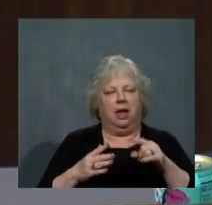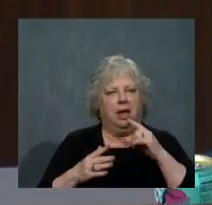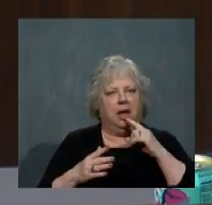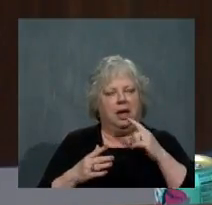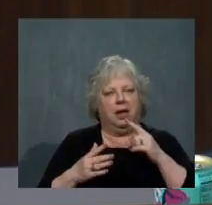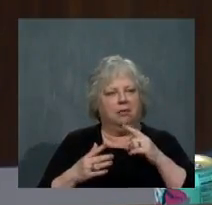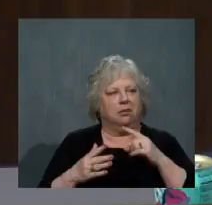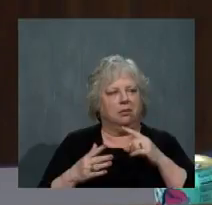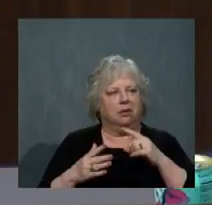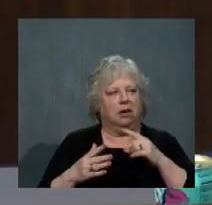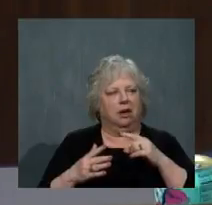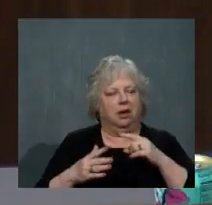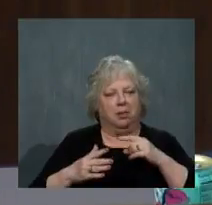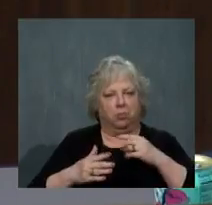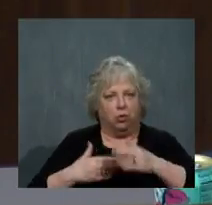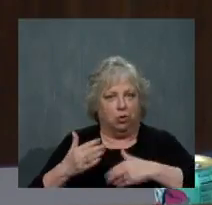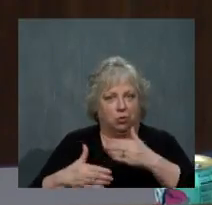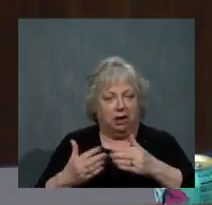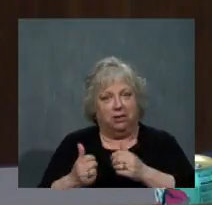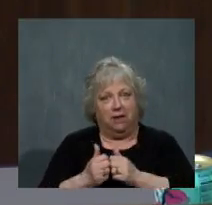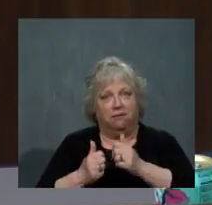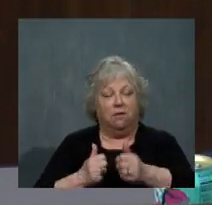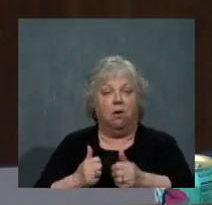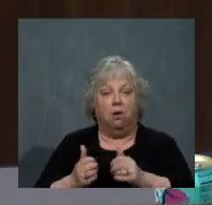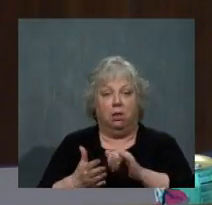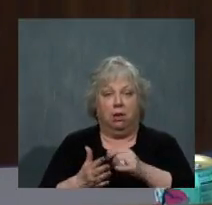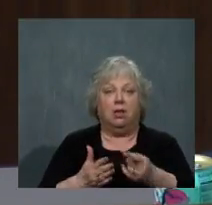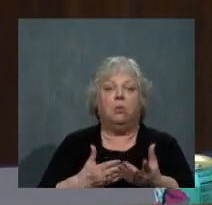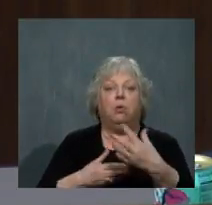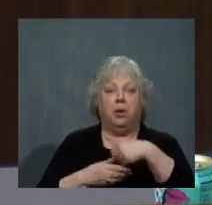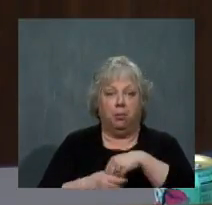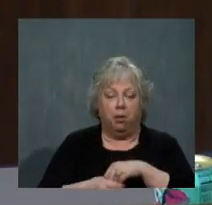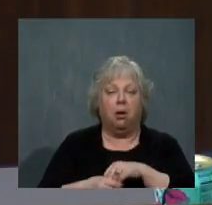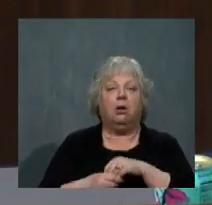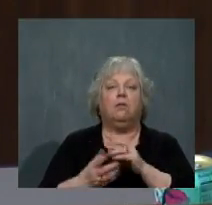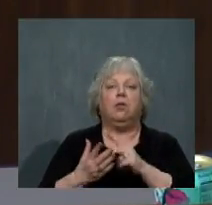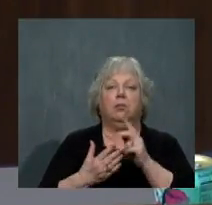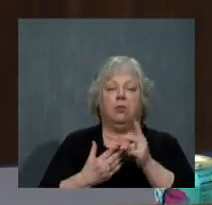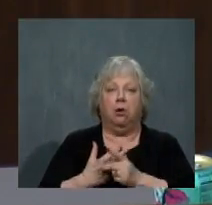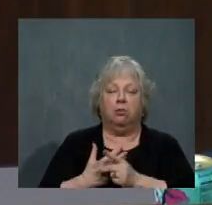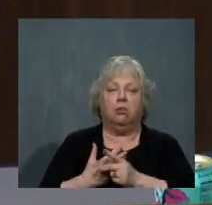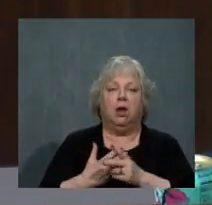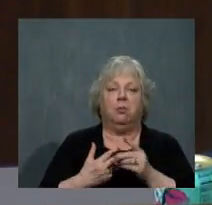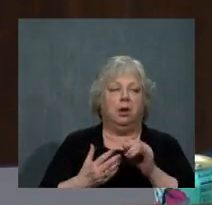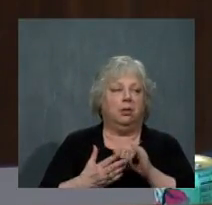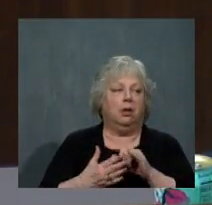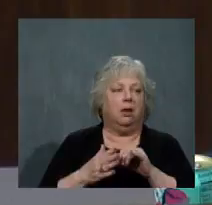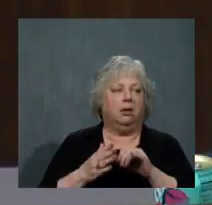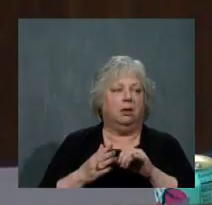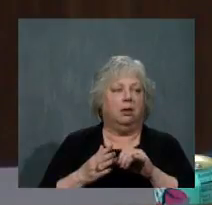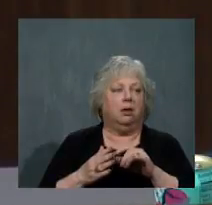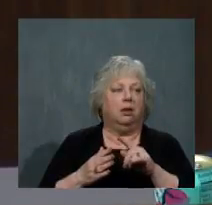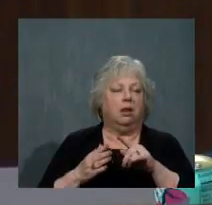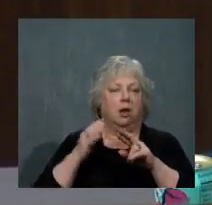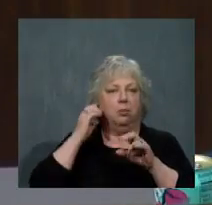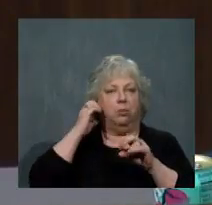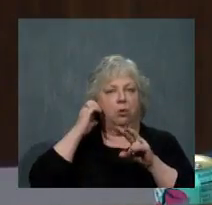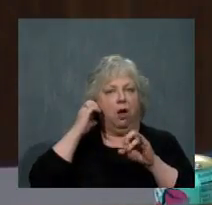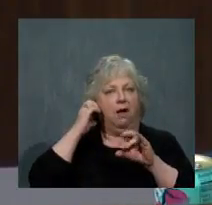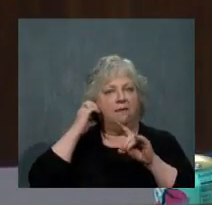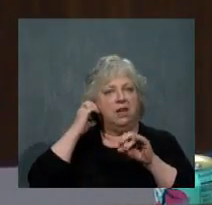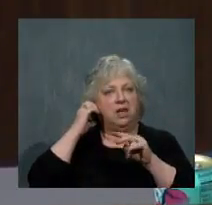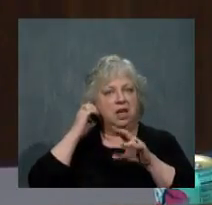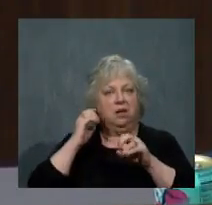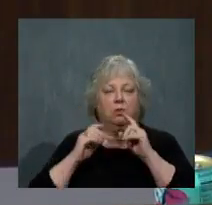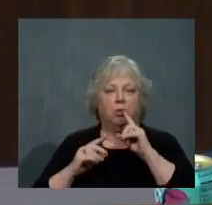That they what? They come this far, where they will be a part of a program, and that the property will transfer and all of